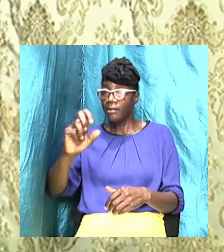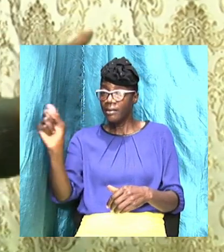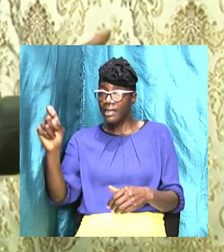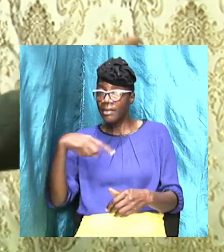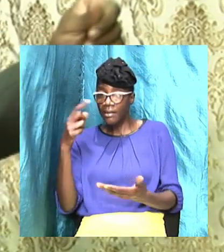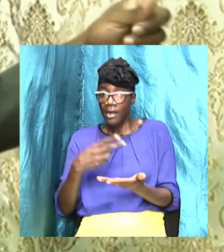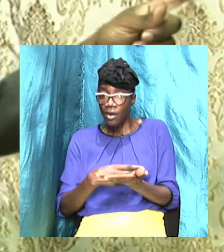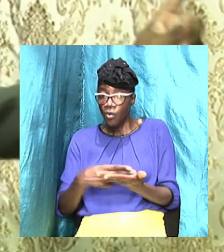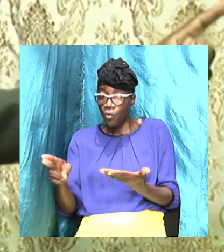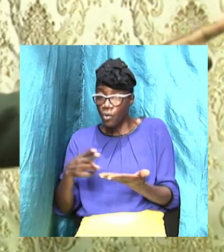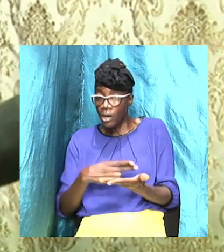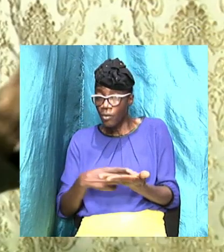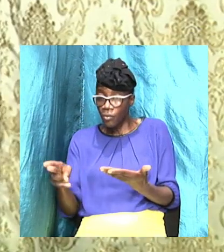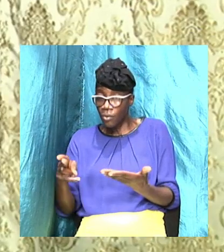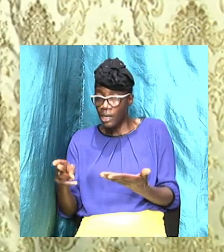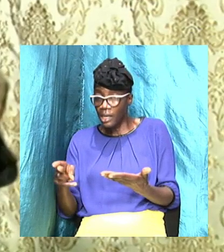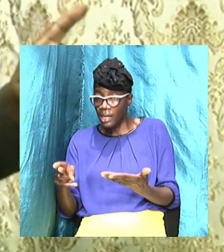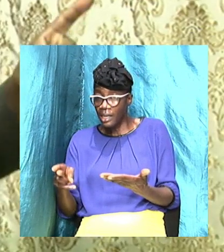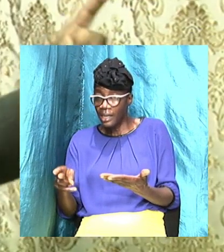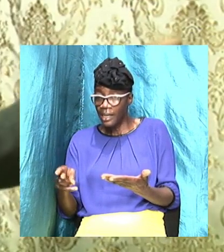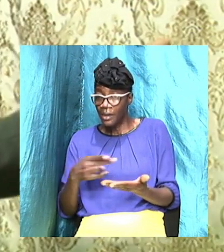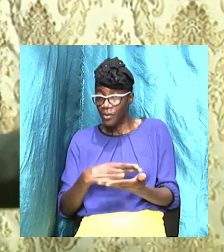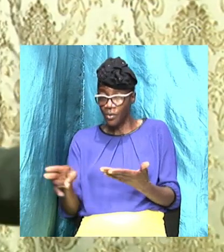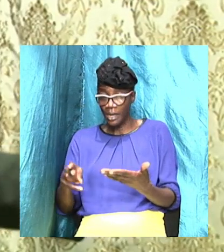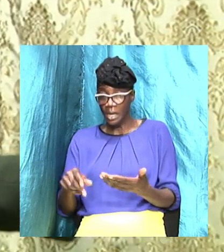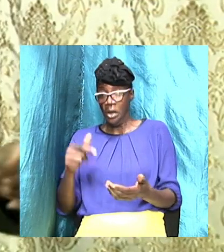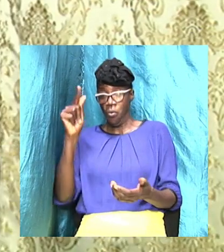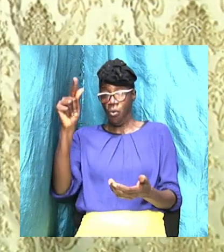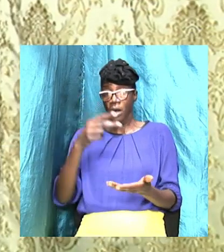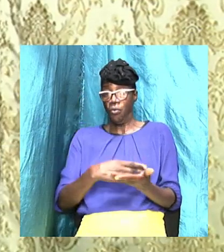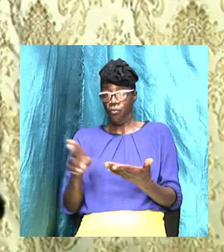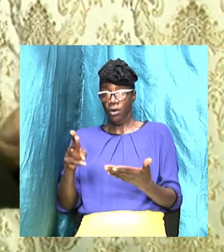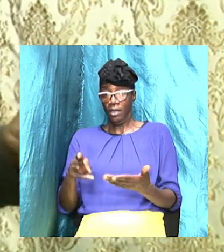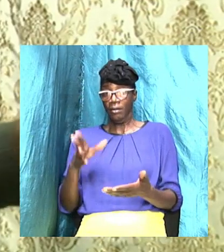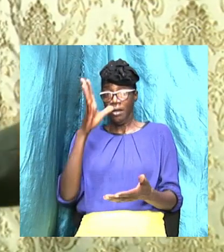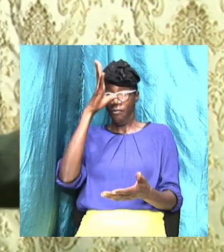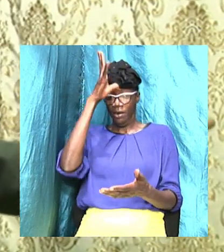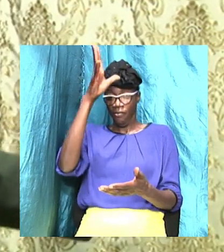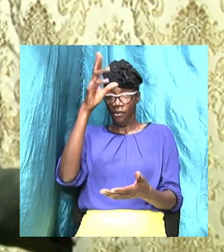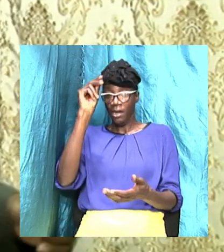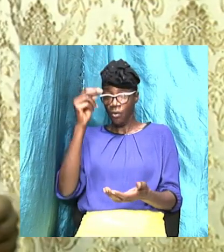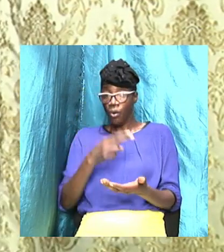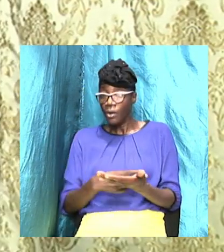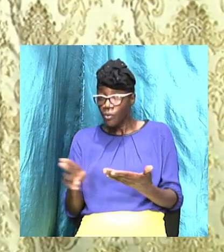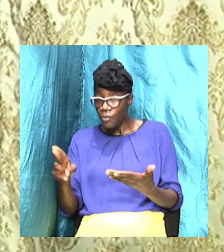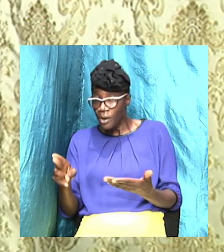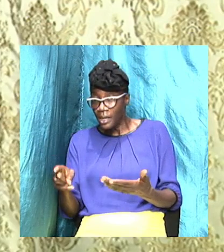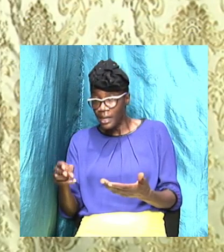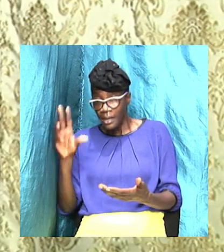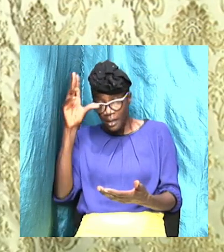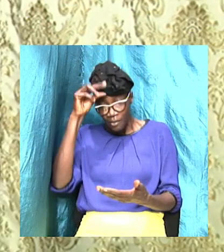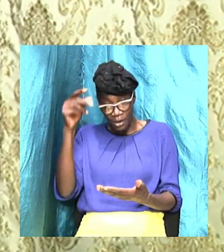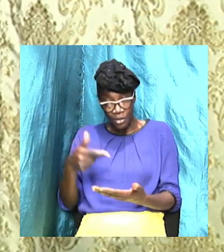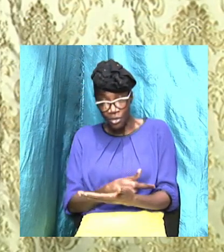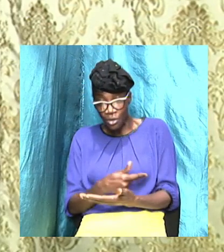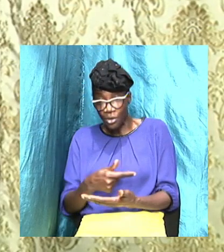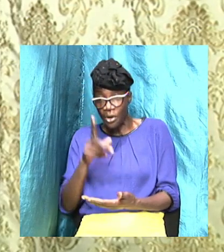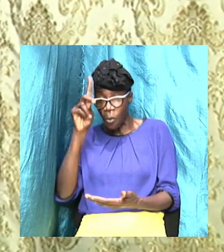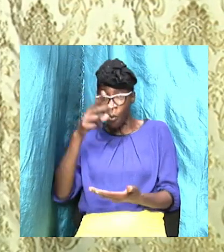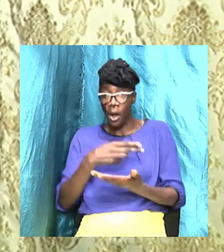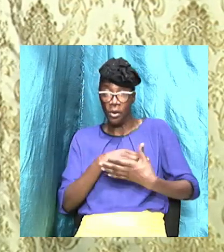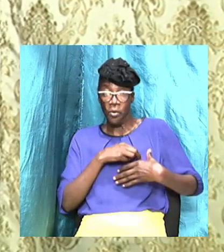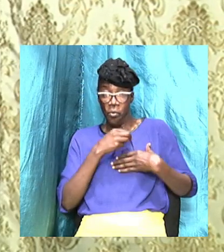one holy is for the Father, one holy is for the Son, and one holy is for the Holy Spirit.